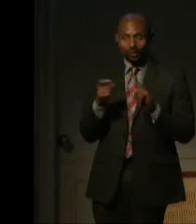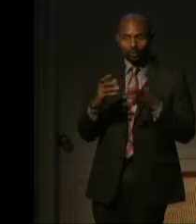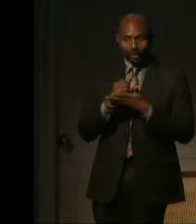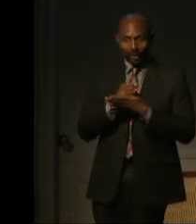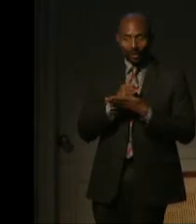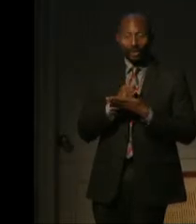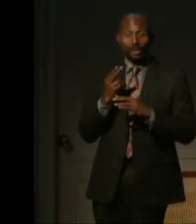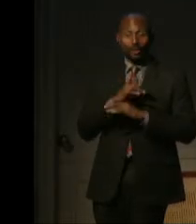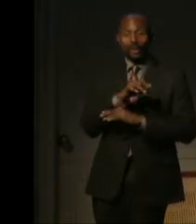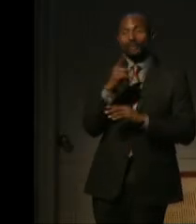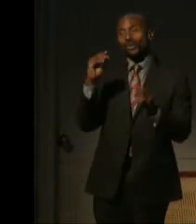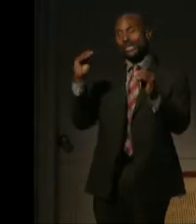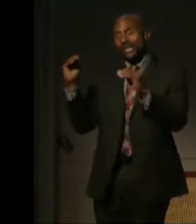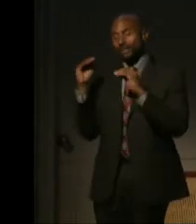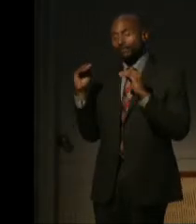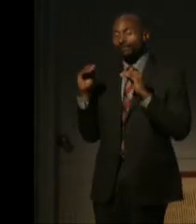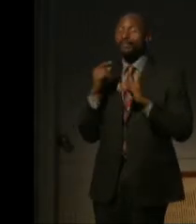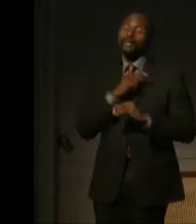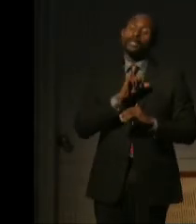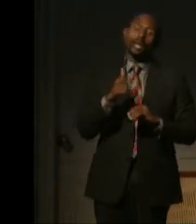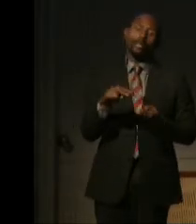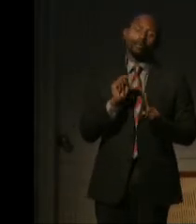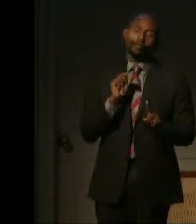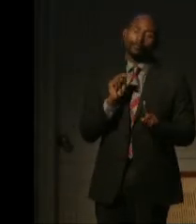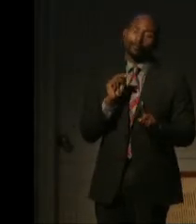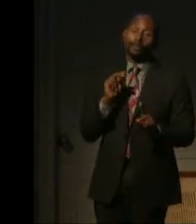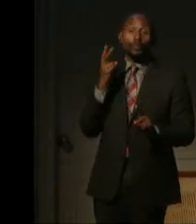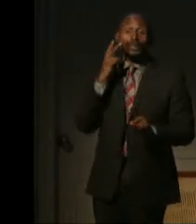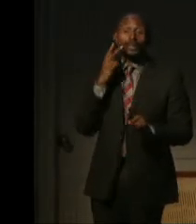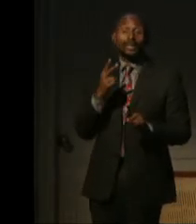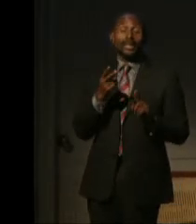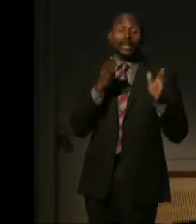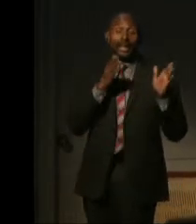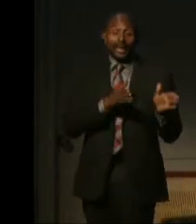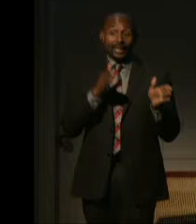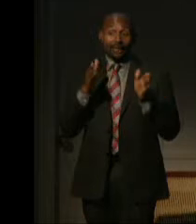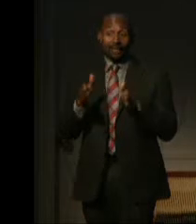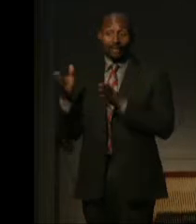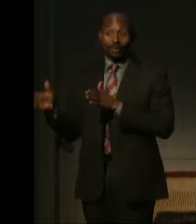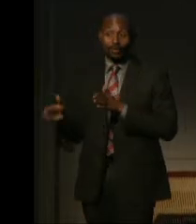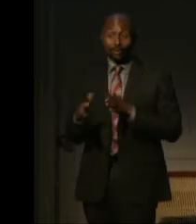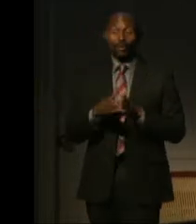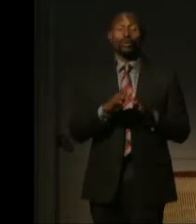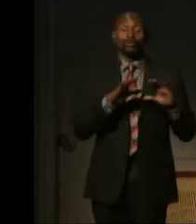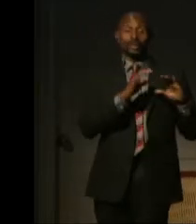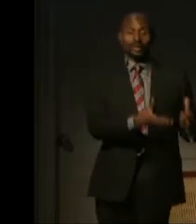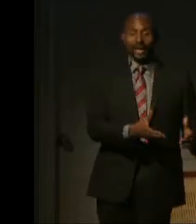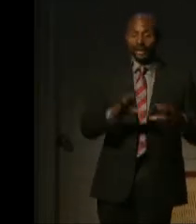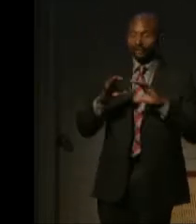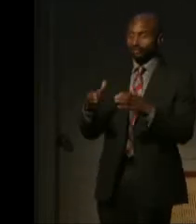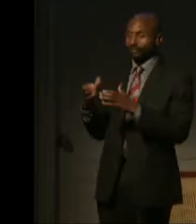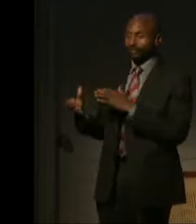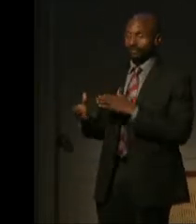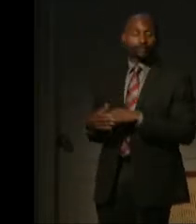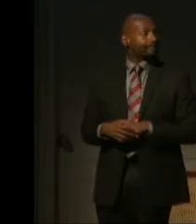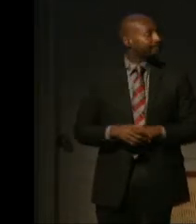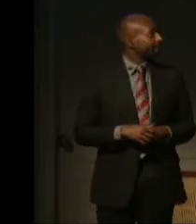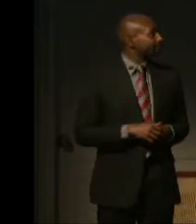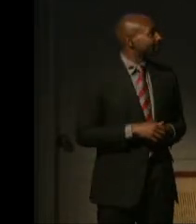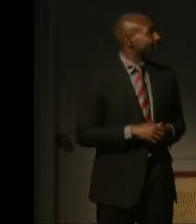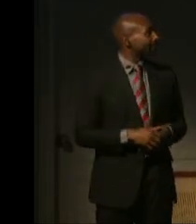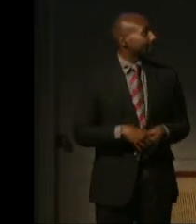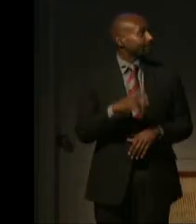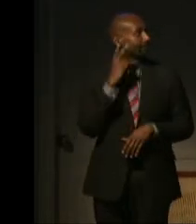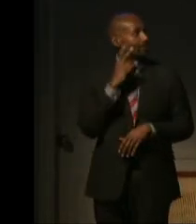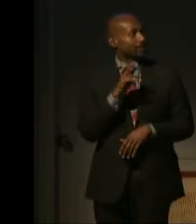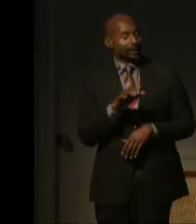Here's another view. We can see individual sets of objects. Over here, there's a bright colored set for a